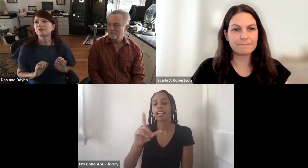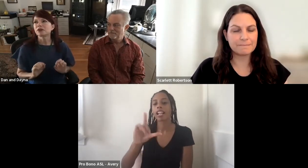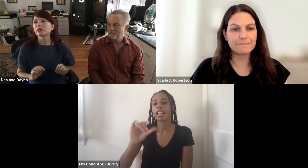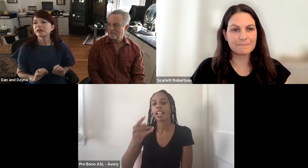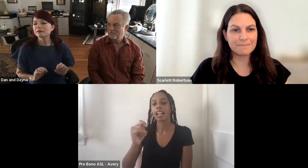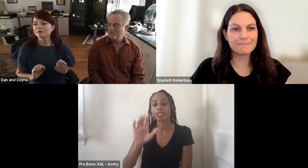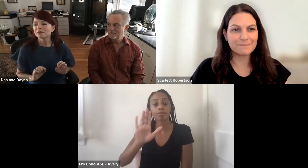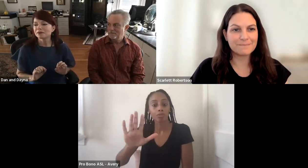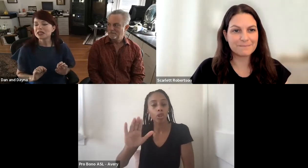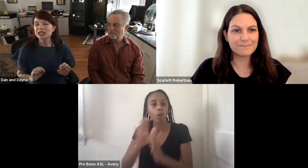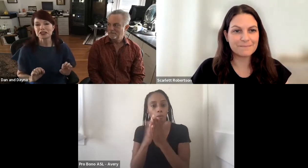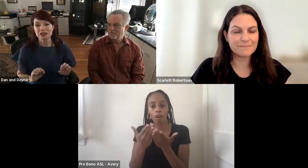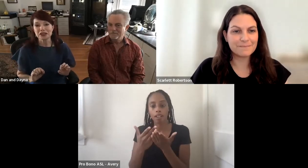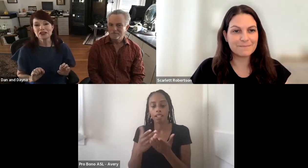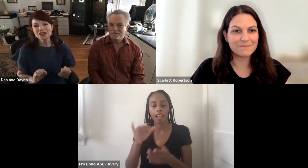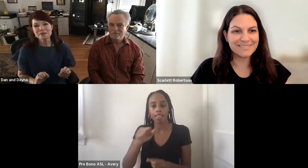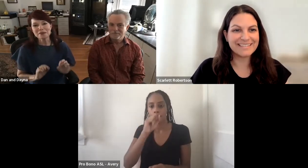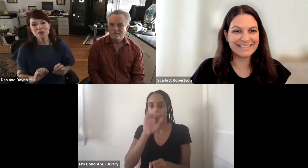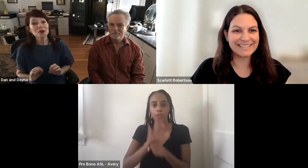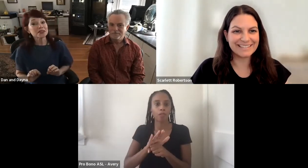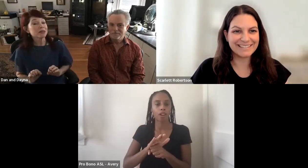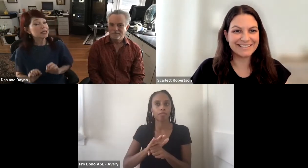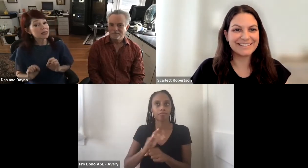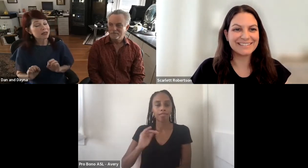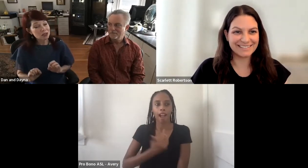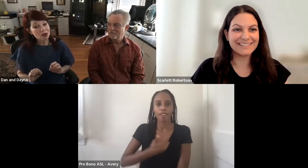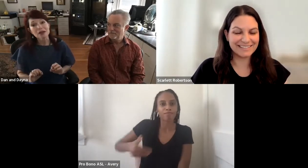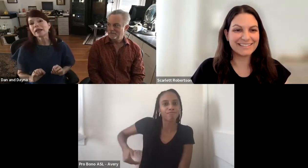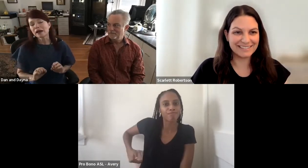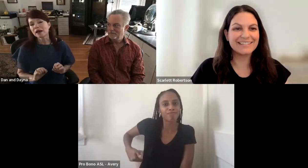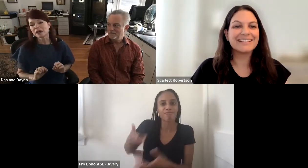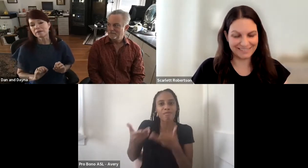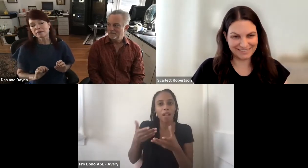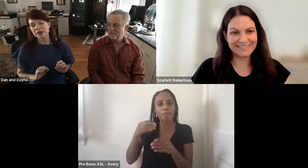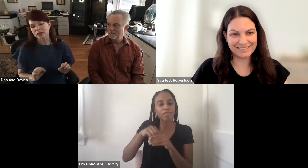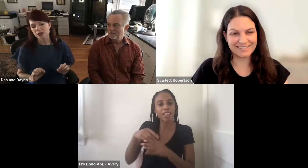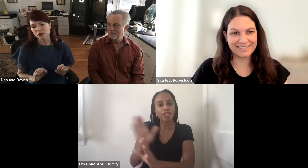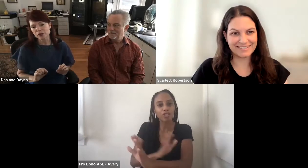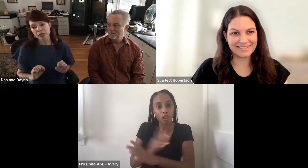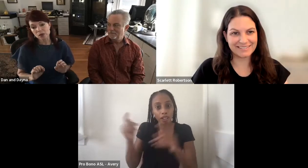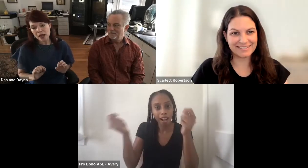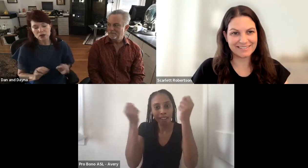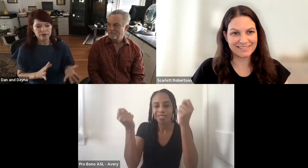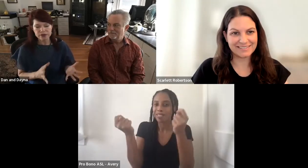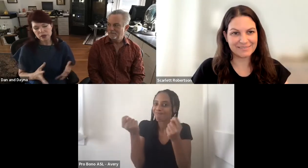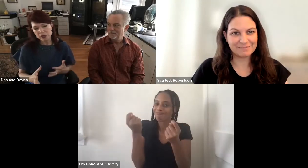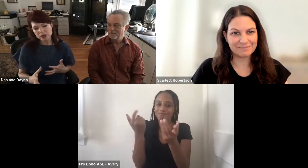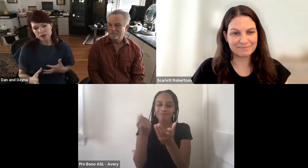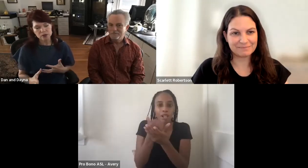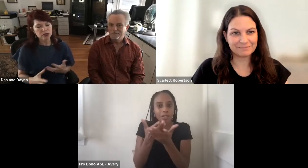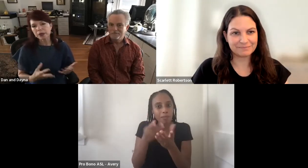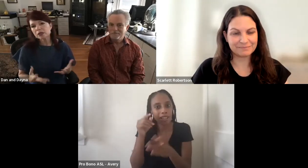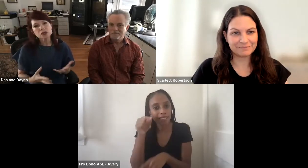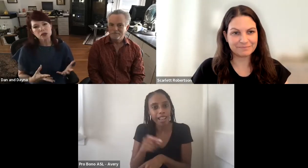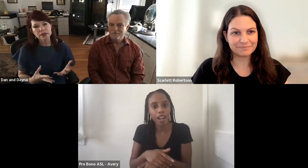our very nascent hunch that maybe there was something in that song. And so we were like, wow, if someone